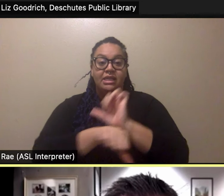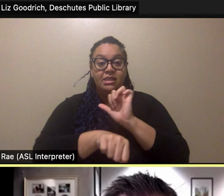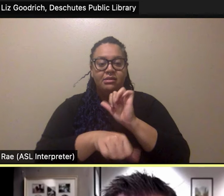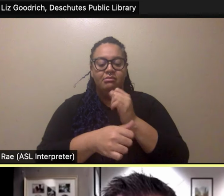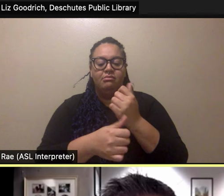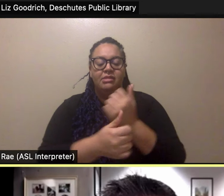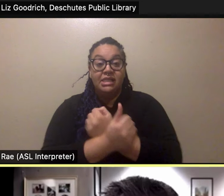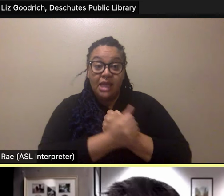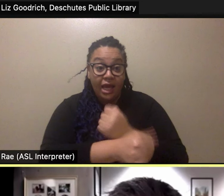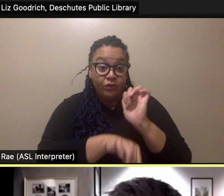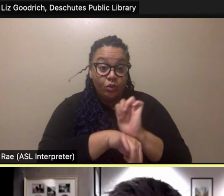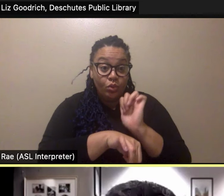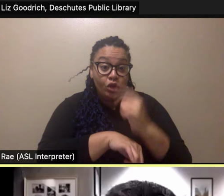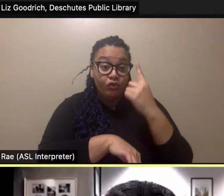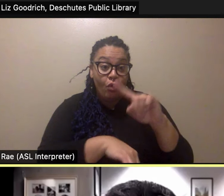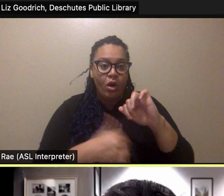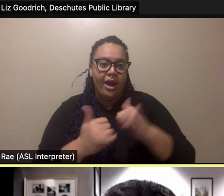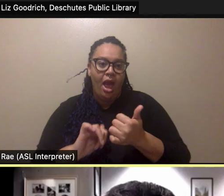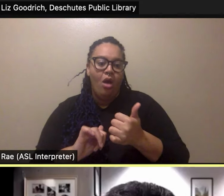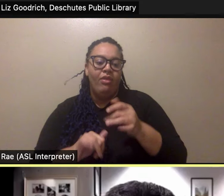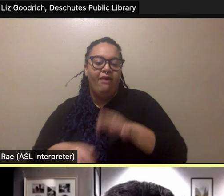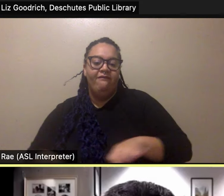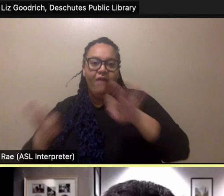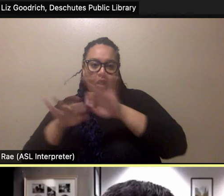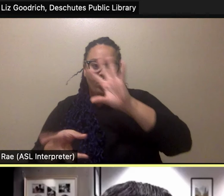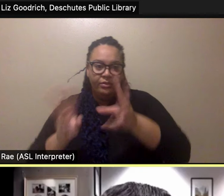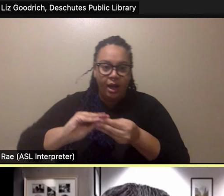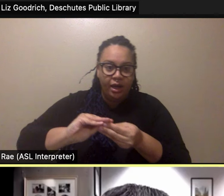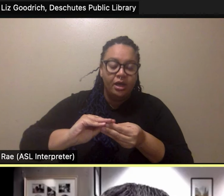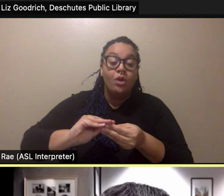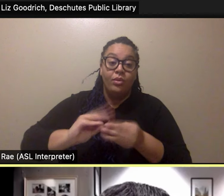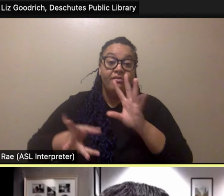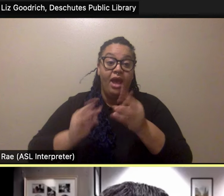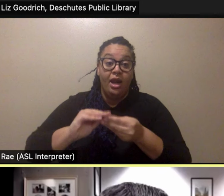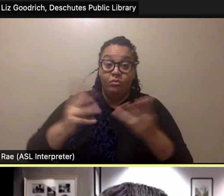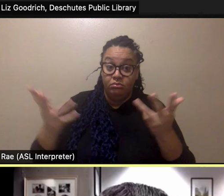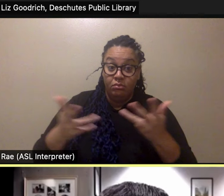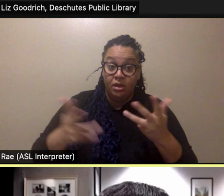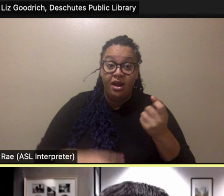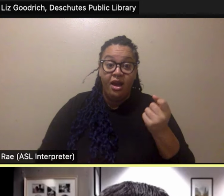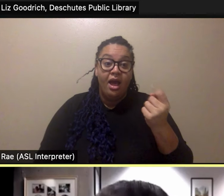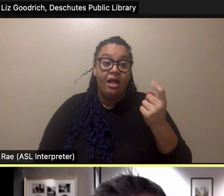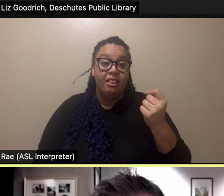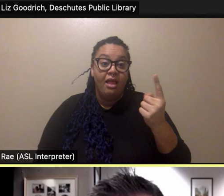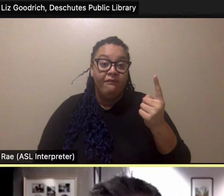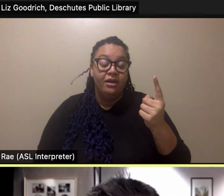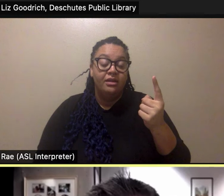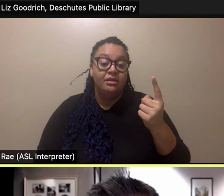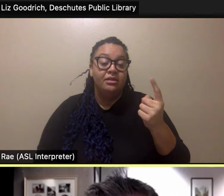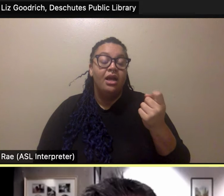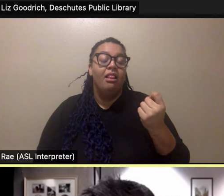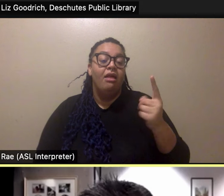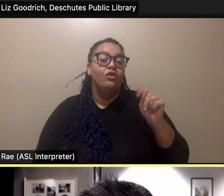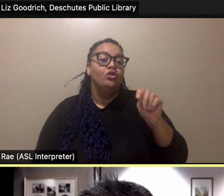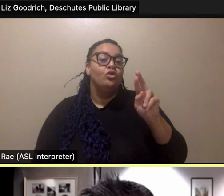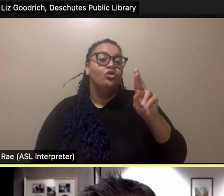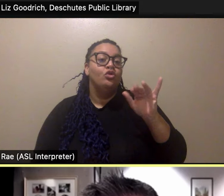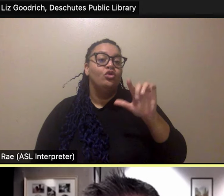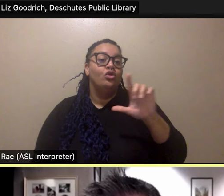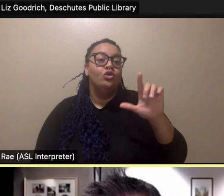and how that value was added. It would add up to approximately $11 trillion